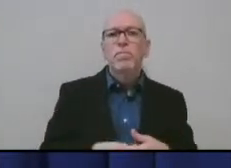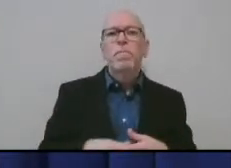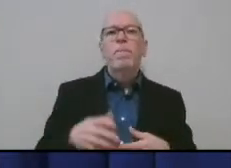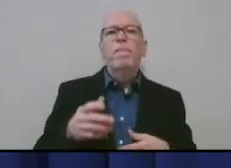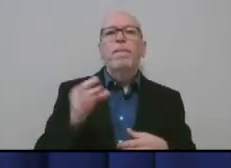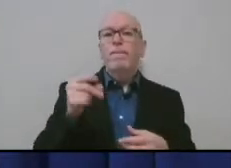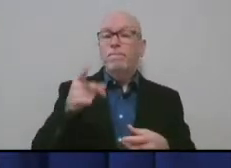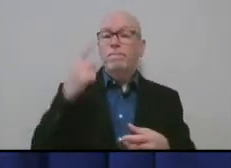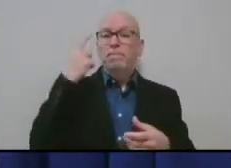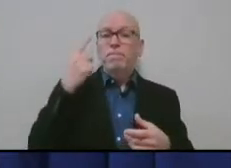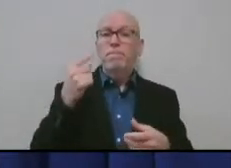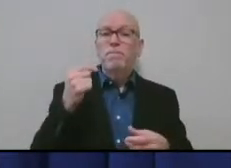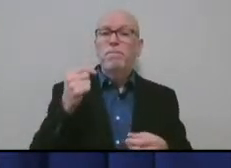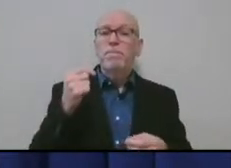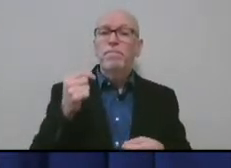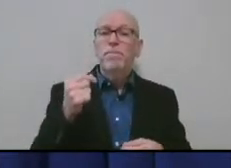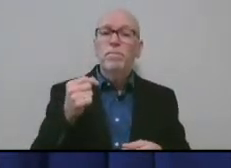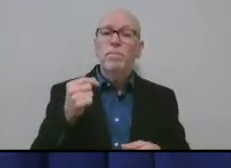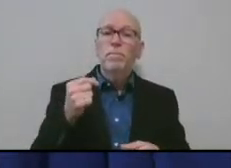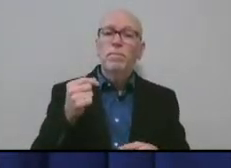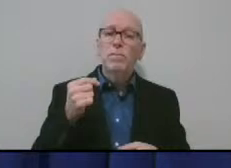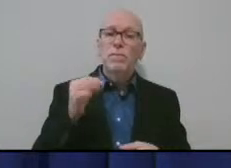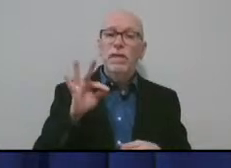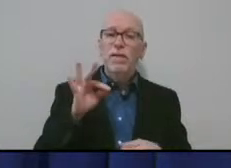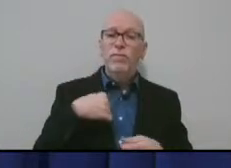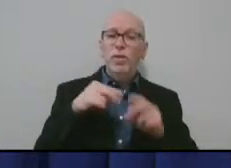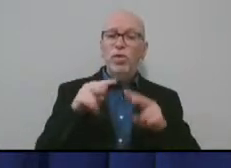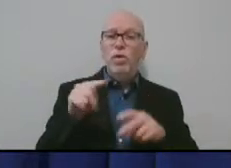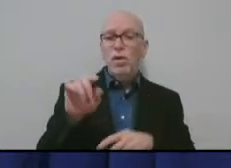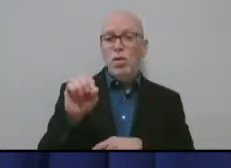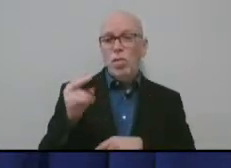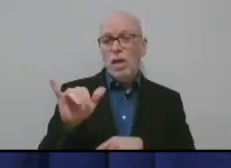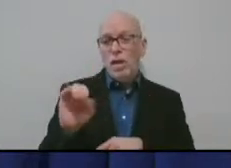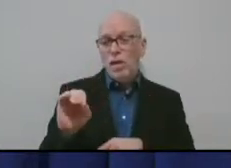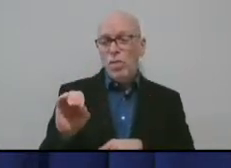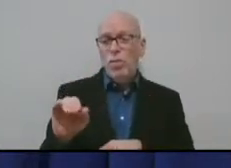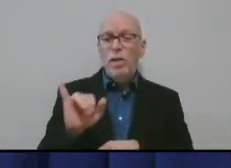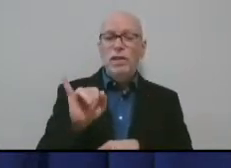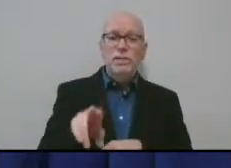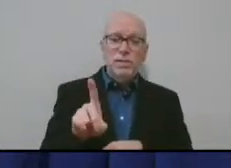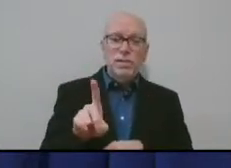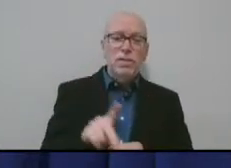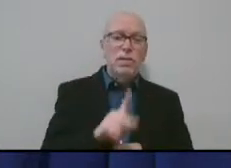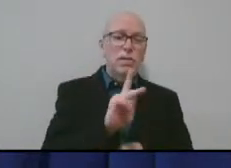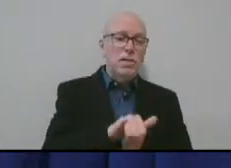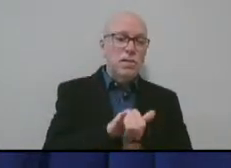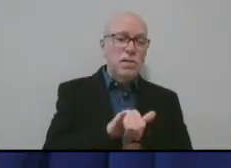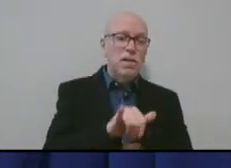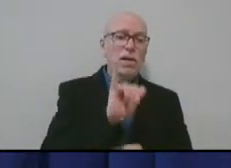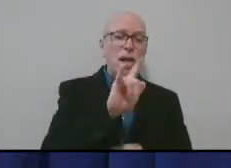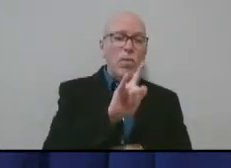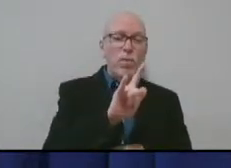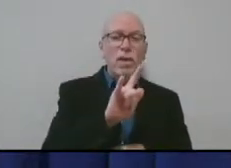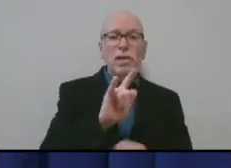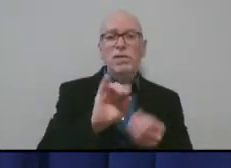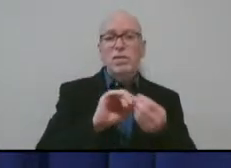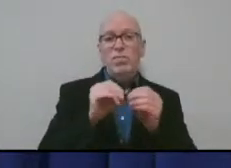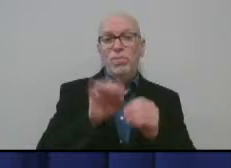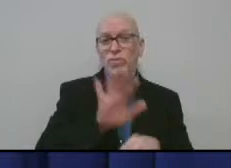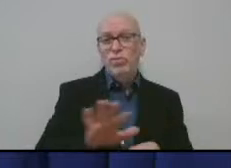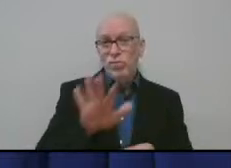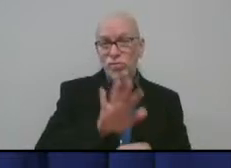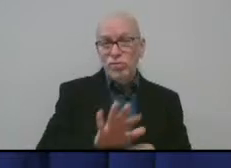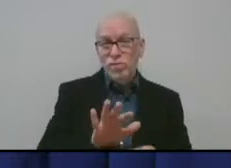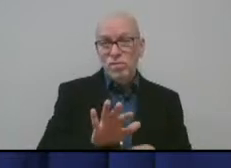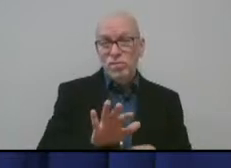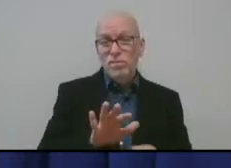that when you look at Ohio, Indiana, Kentucky, Illinois, where numbers